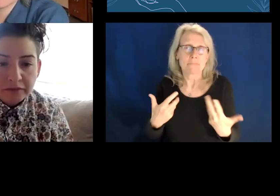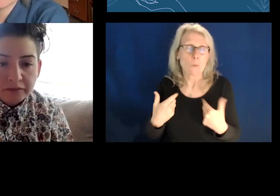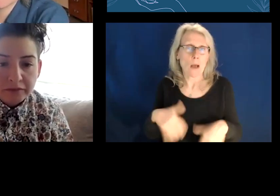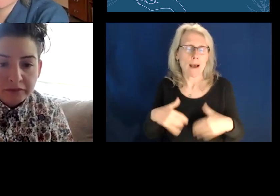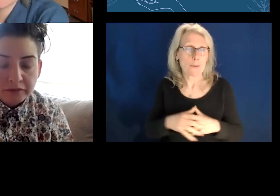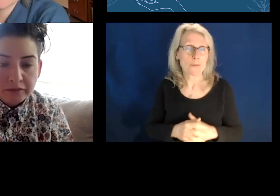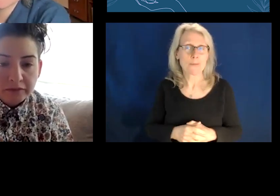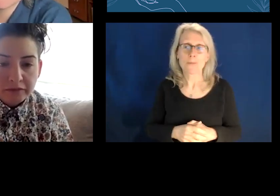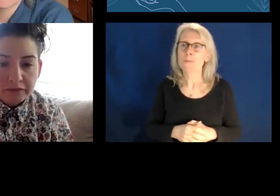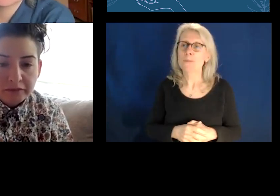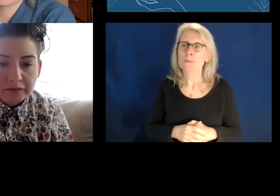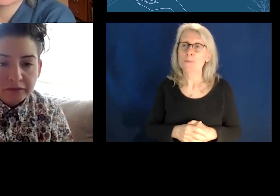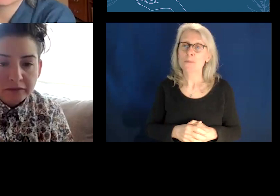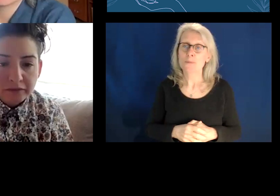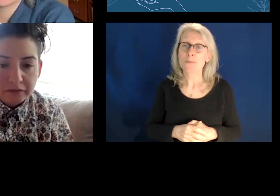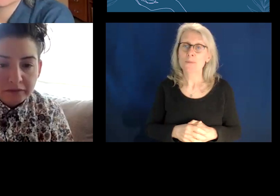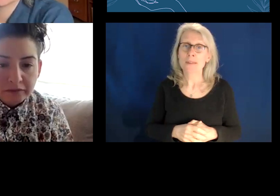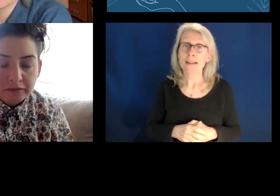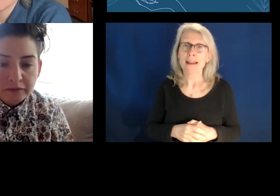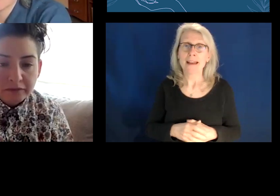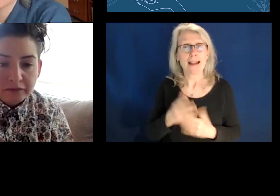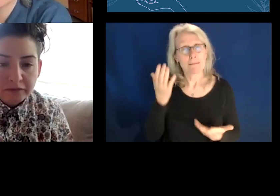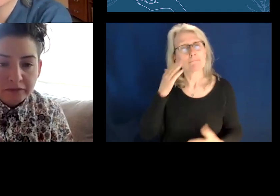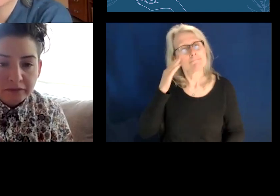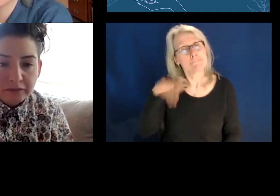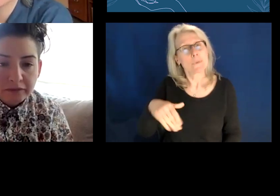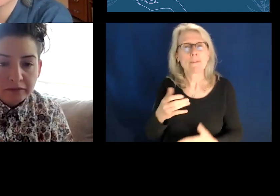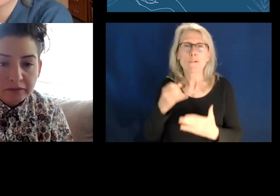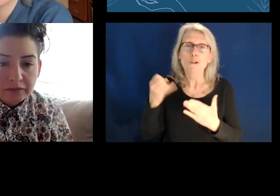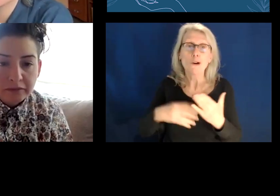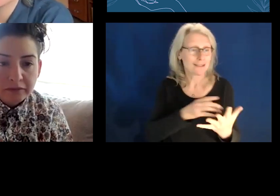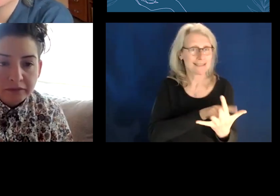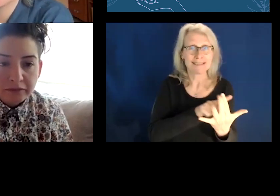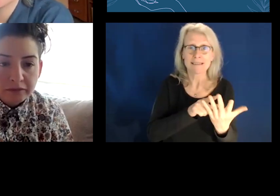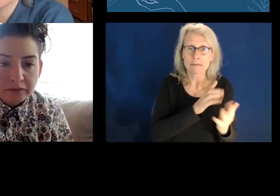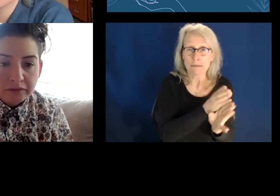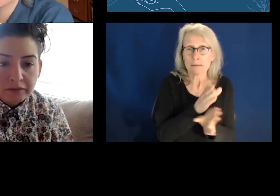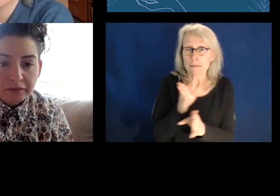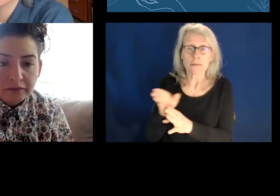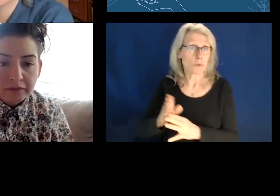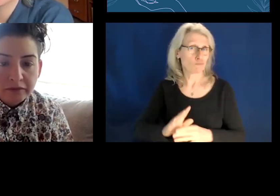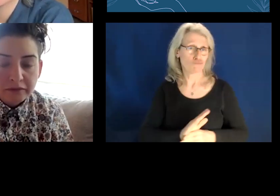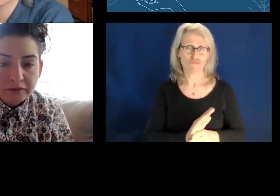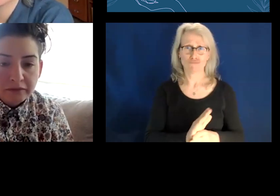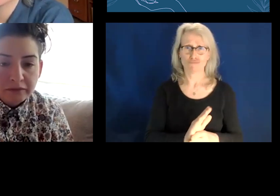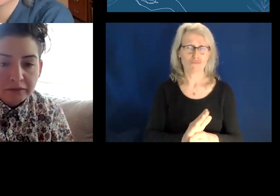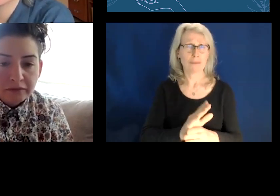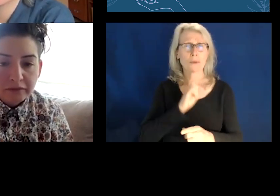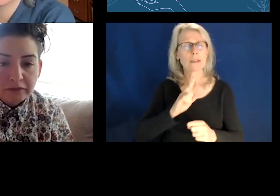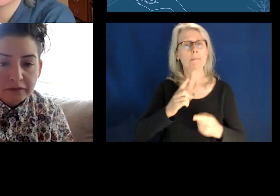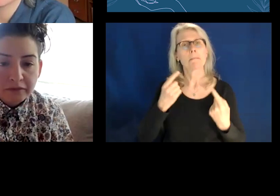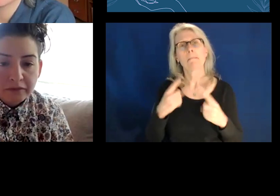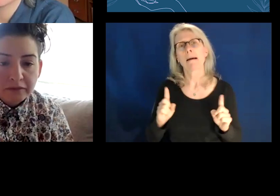because we're all so busy with so many hats that we wear, it was also very joy-filled to be afforded